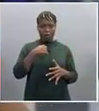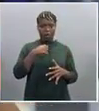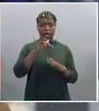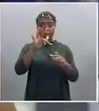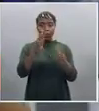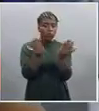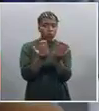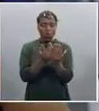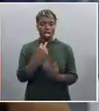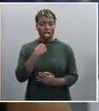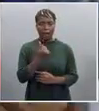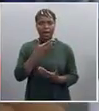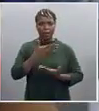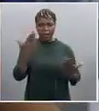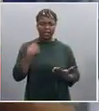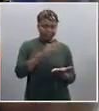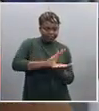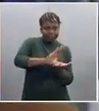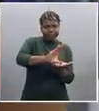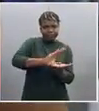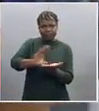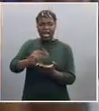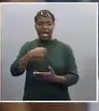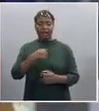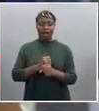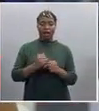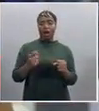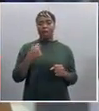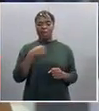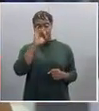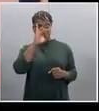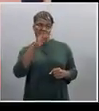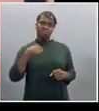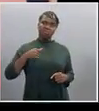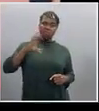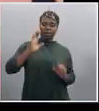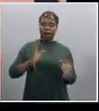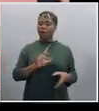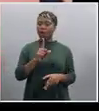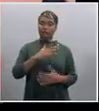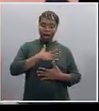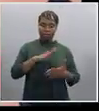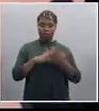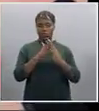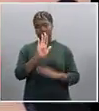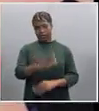people out of the hoods. Like, he didn't blow up and decide, I don't care about anybody else.